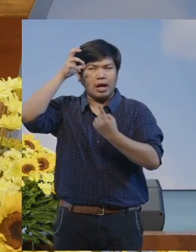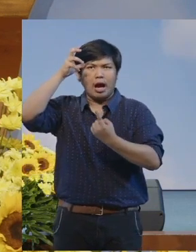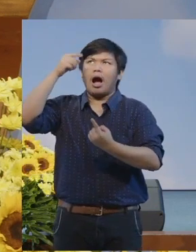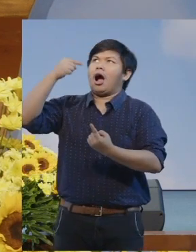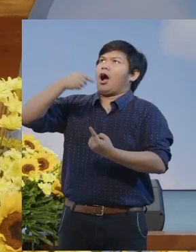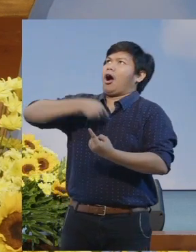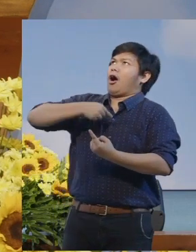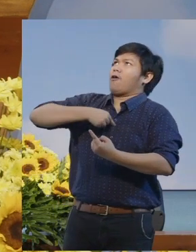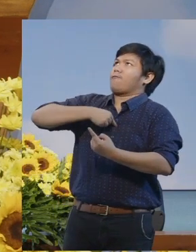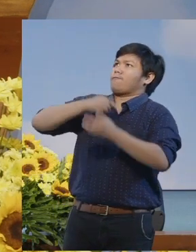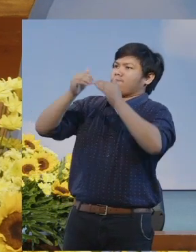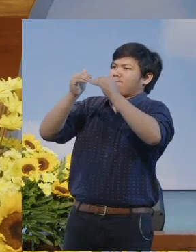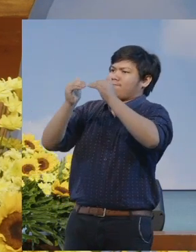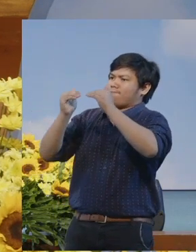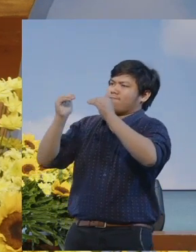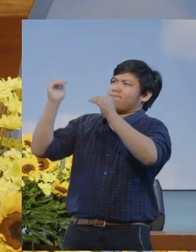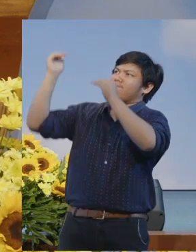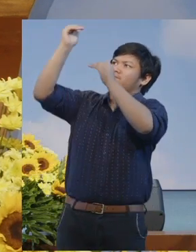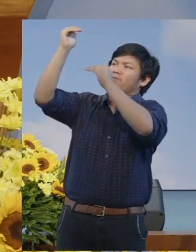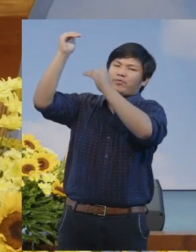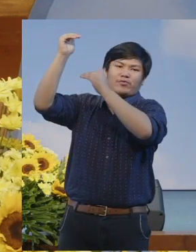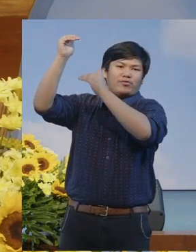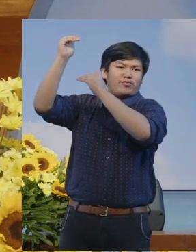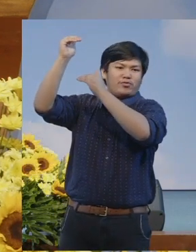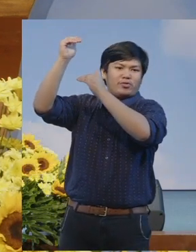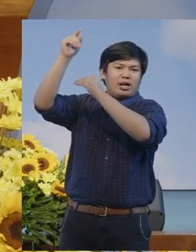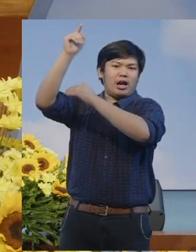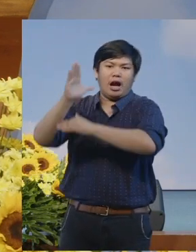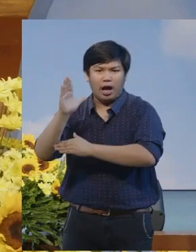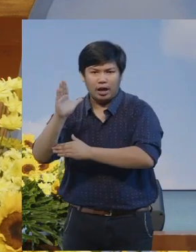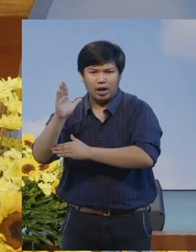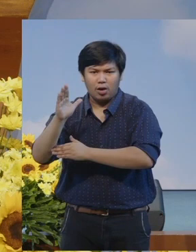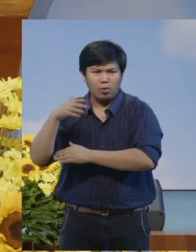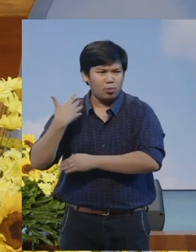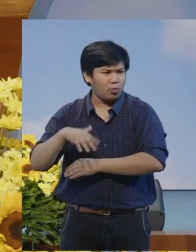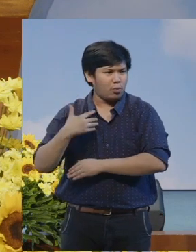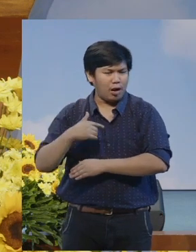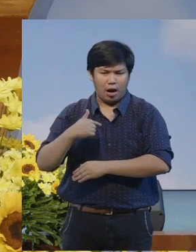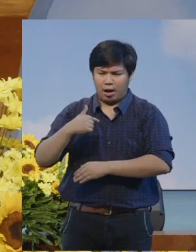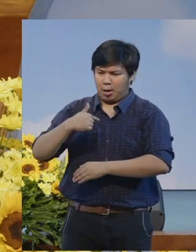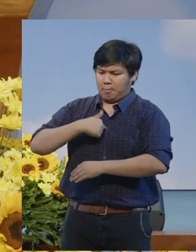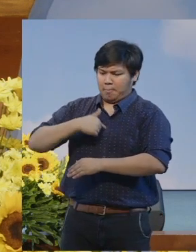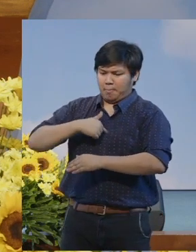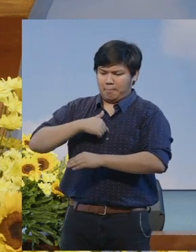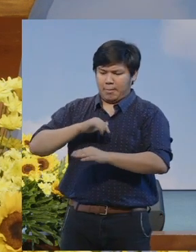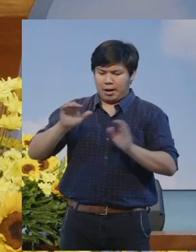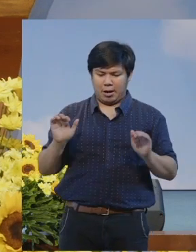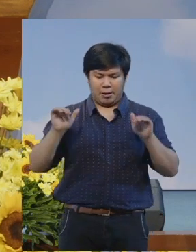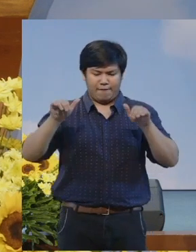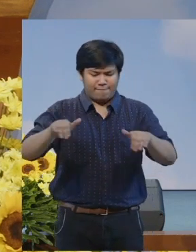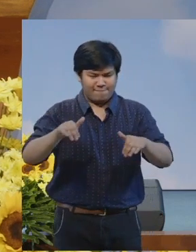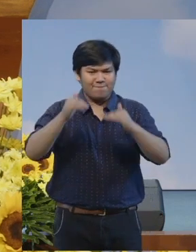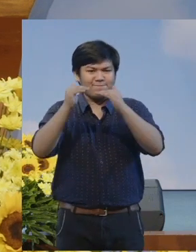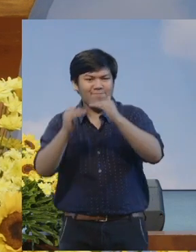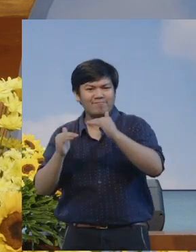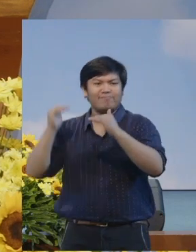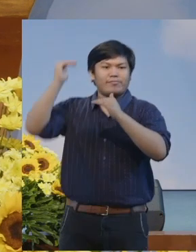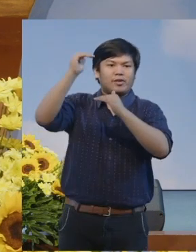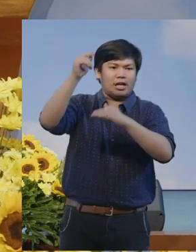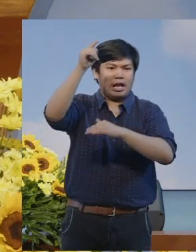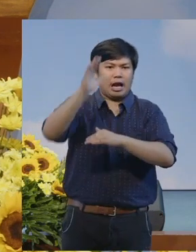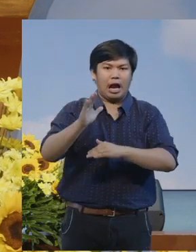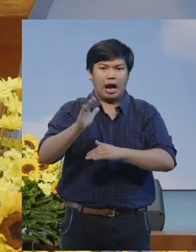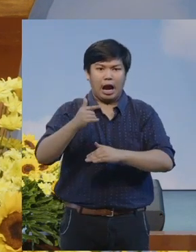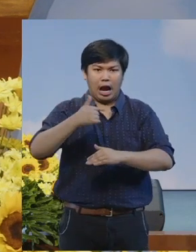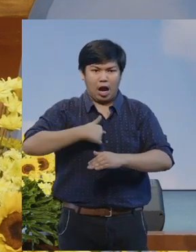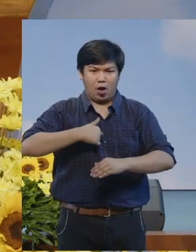will ascend to heaven above the stars of God. I will set my throne on high. I will sit